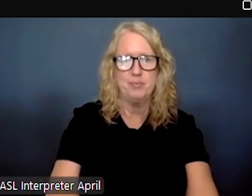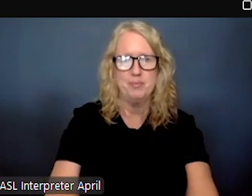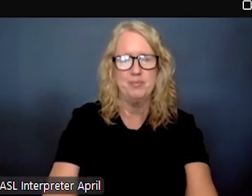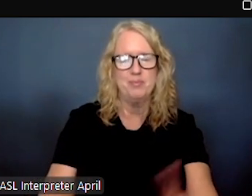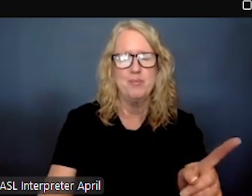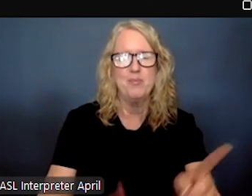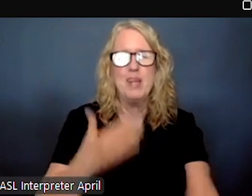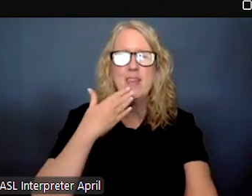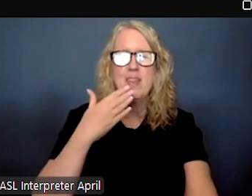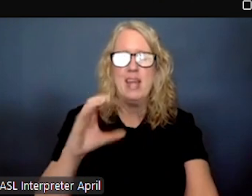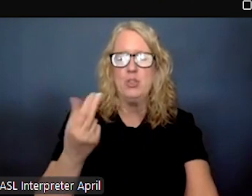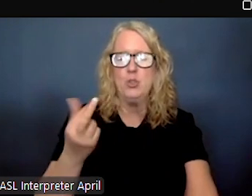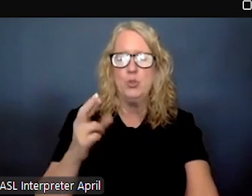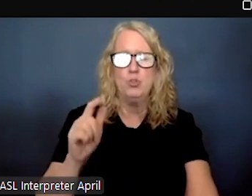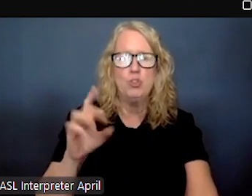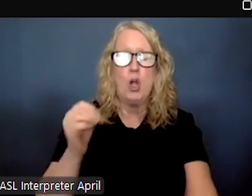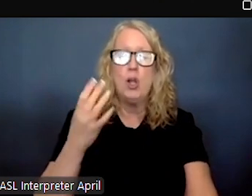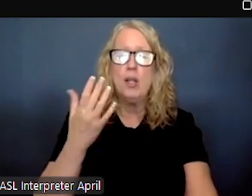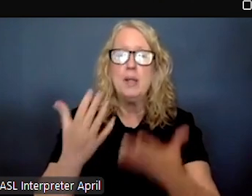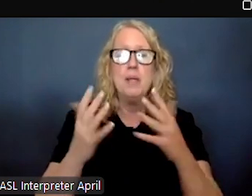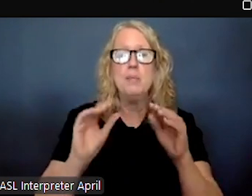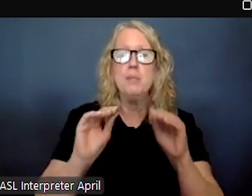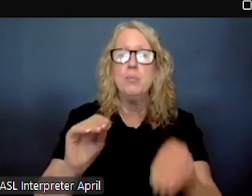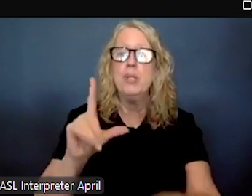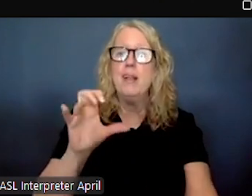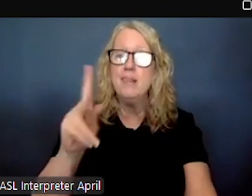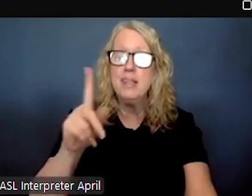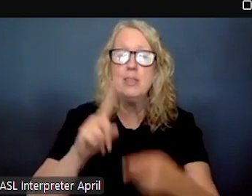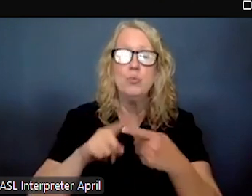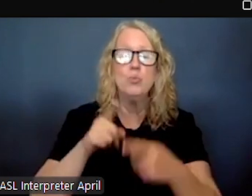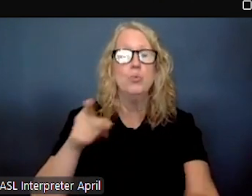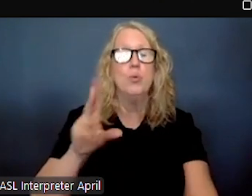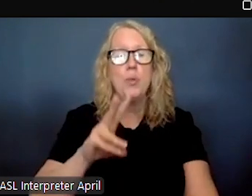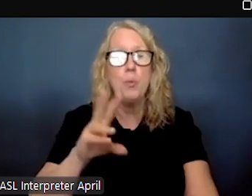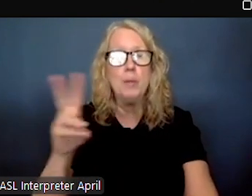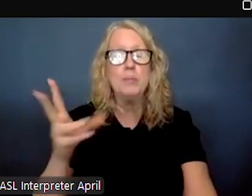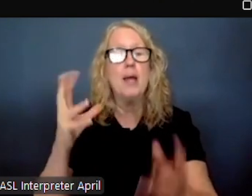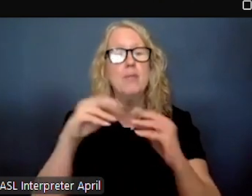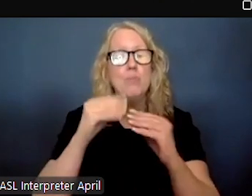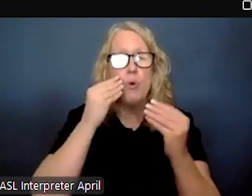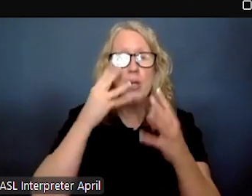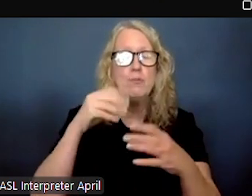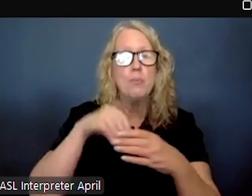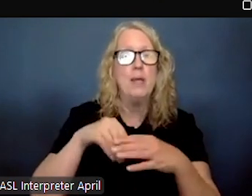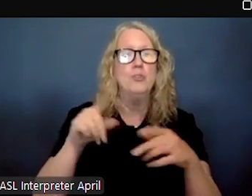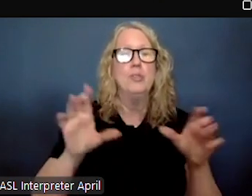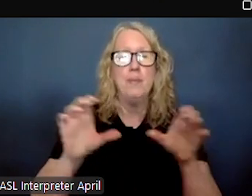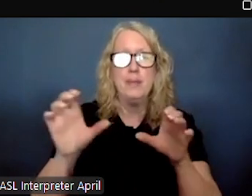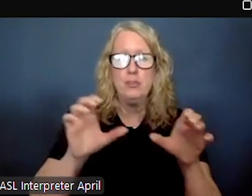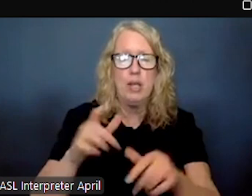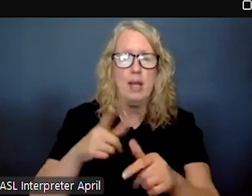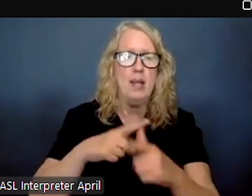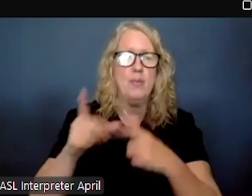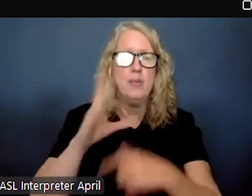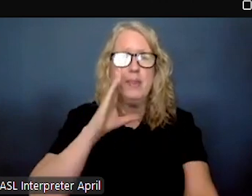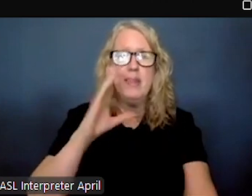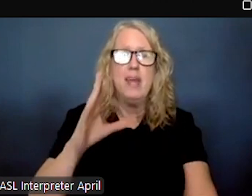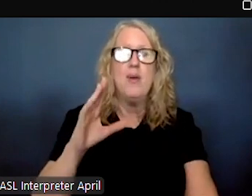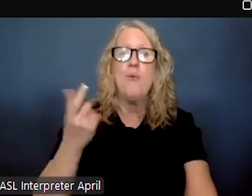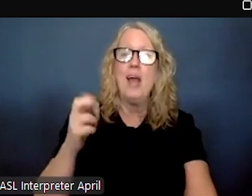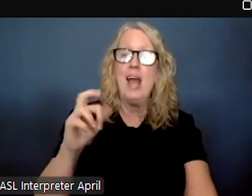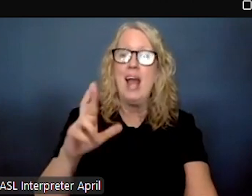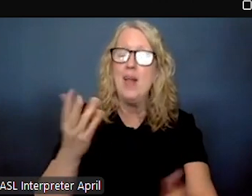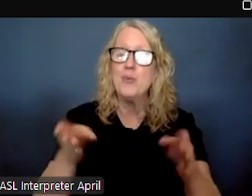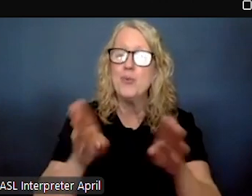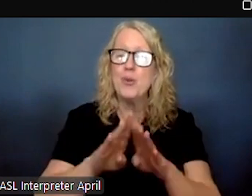Thank you, Charlotte. And if you can put maybe a link to the website or more information in the chat, and we will go to Heather to close